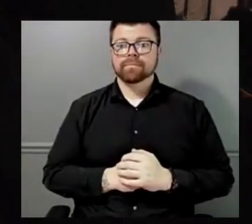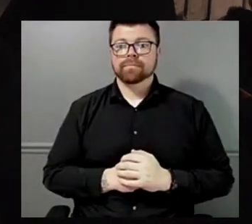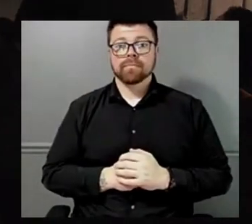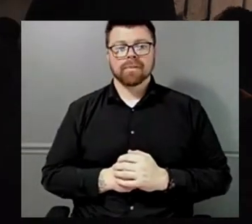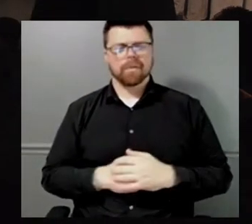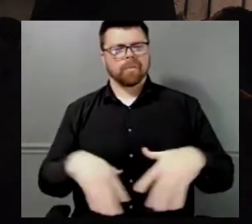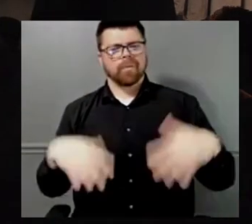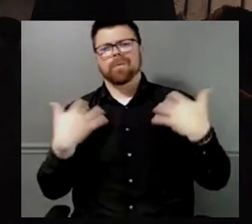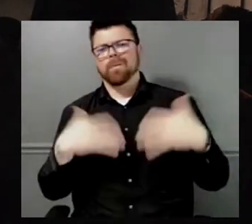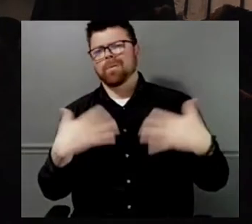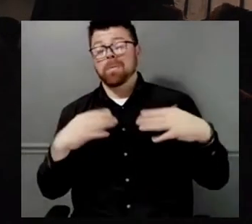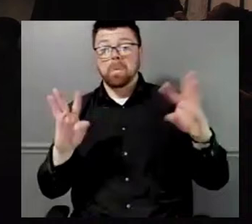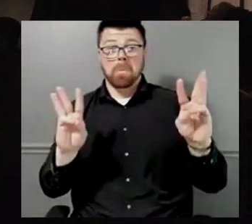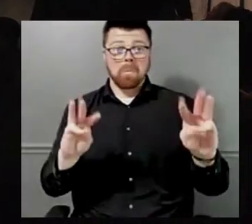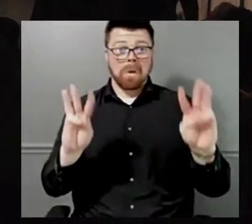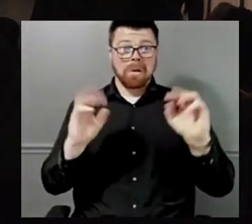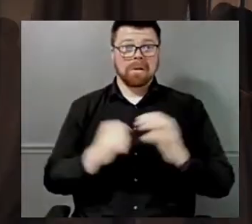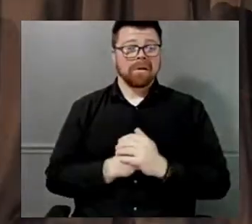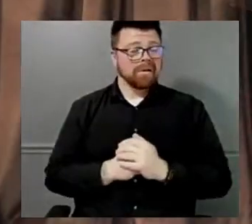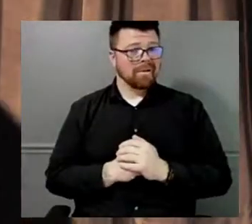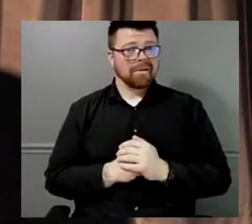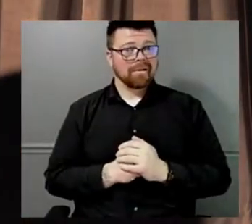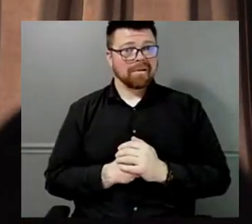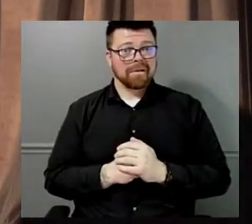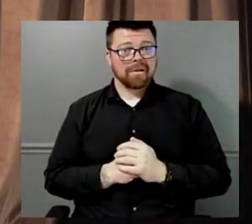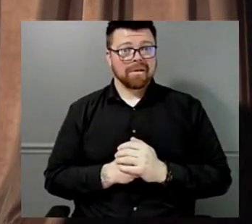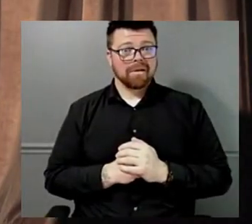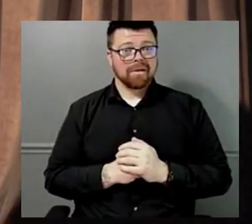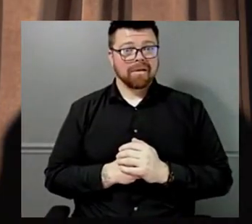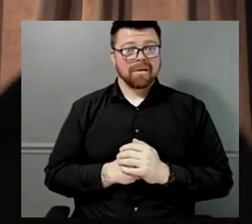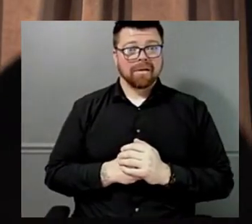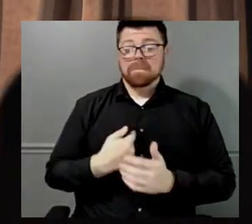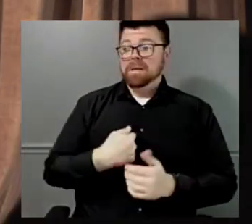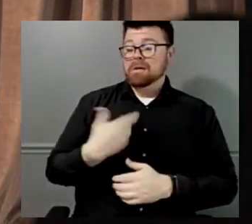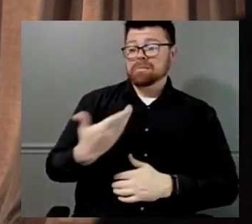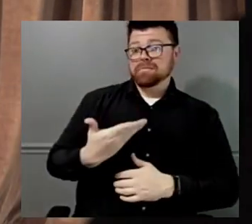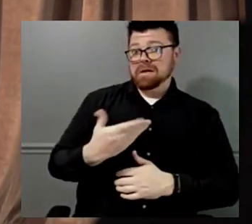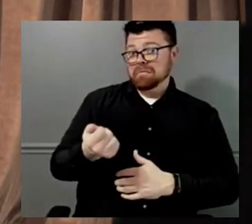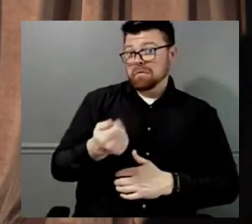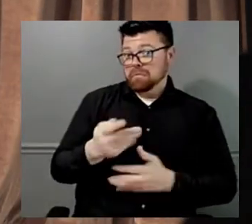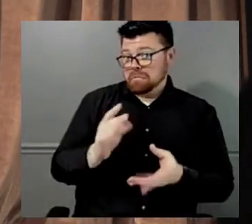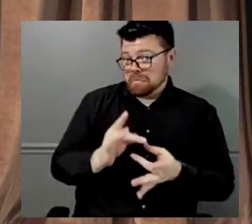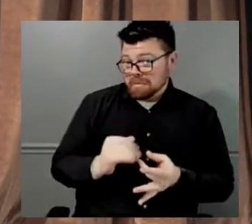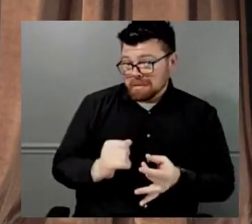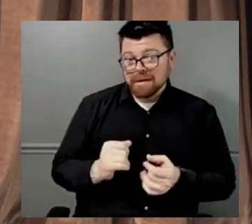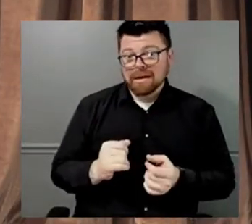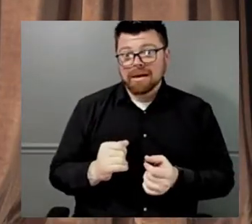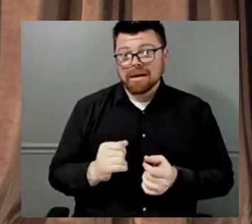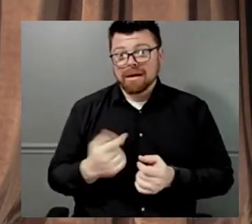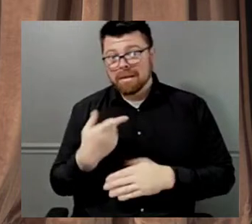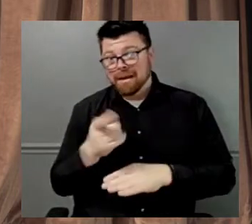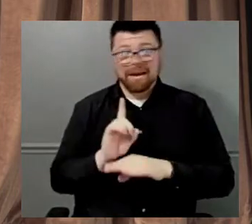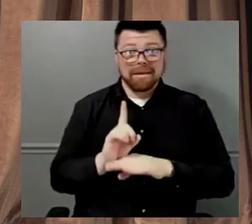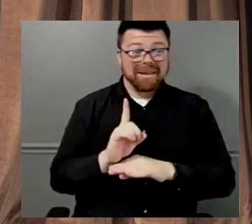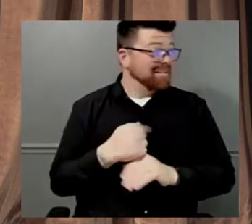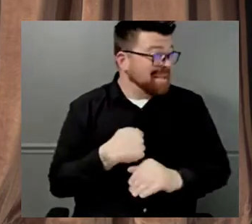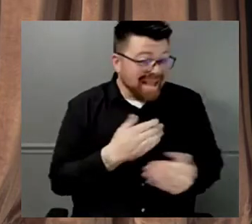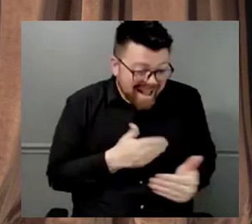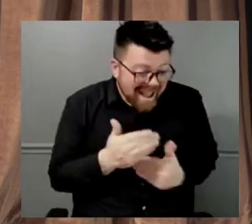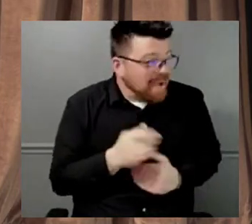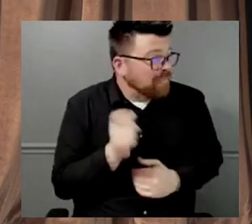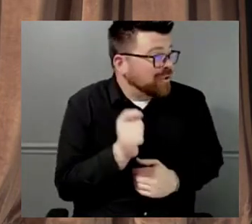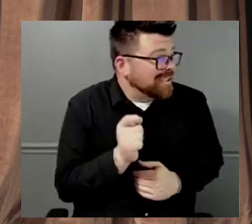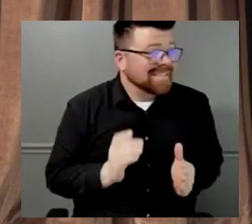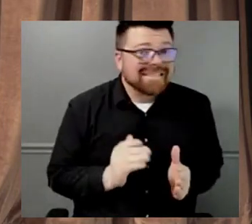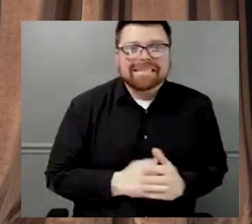Wow. I have to say, I was invited to come give a few words and some remarks, and I was like, I get to go after the justices.